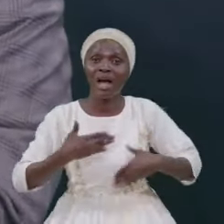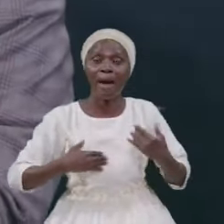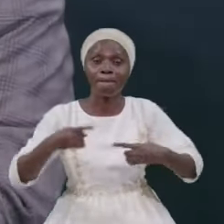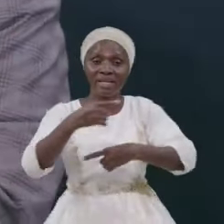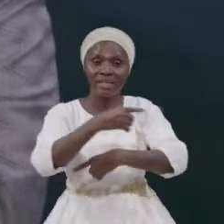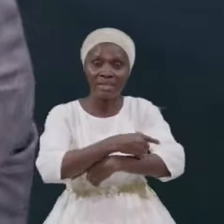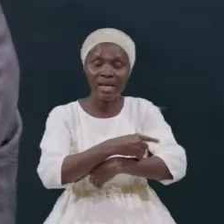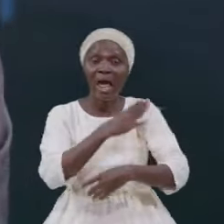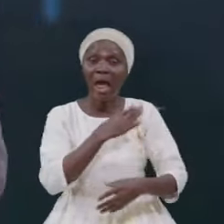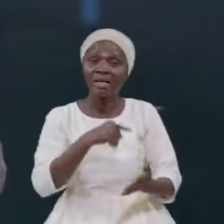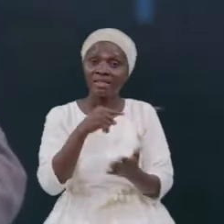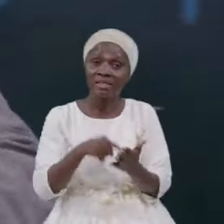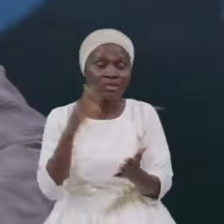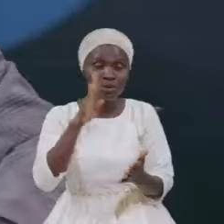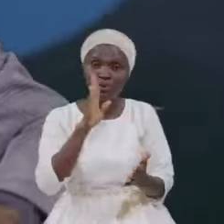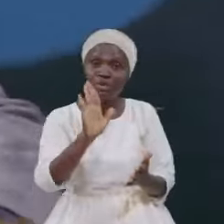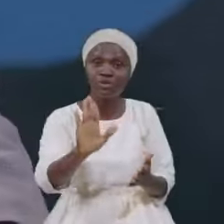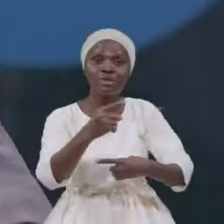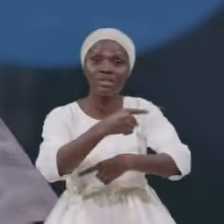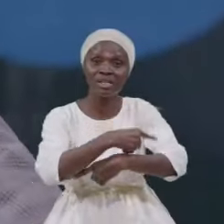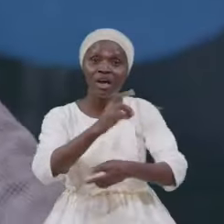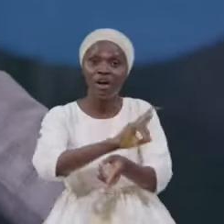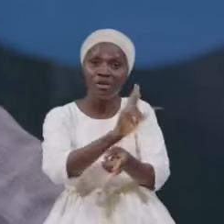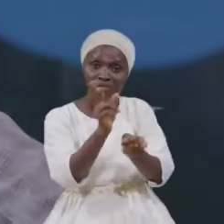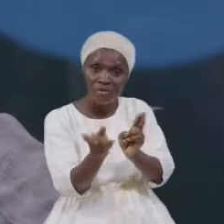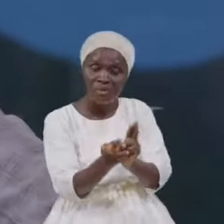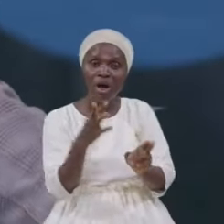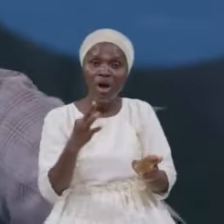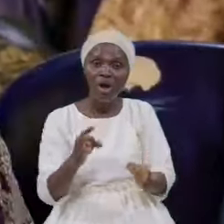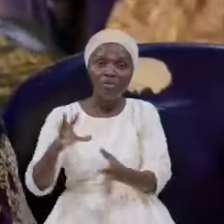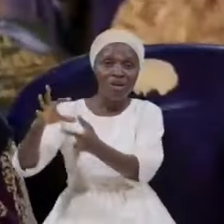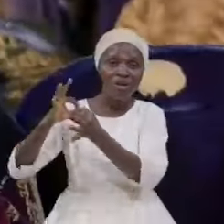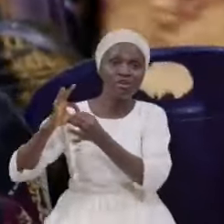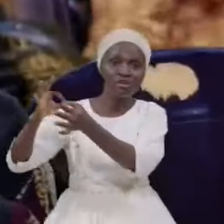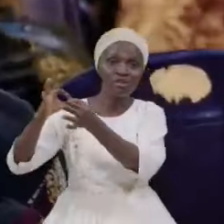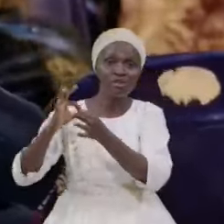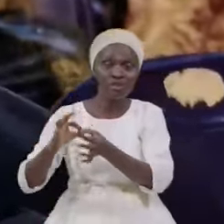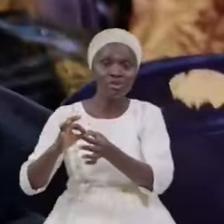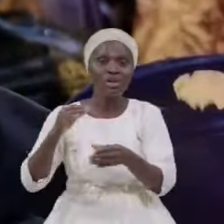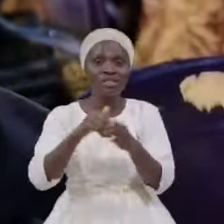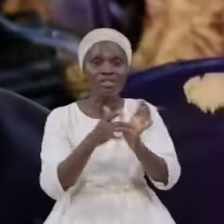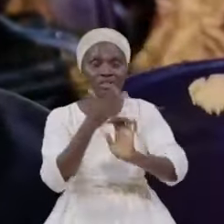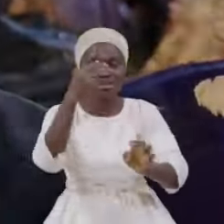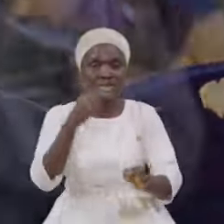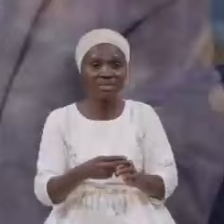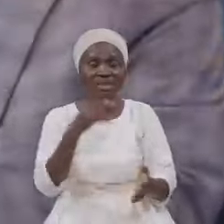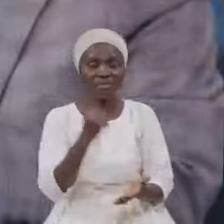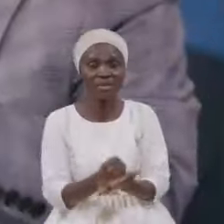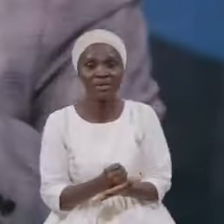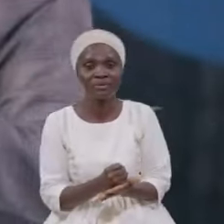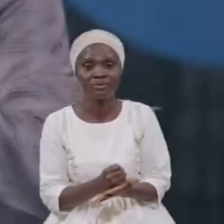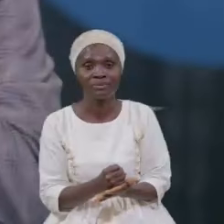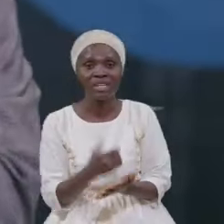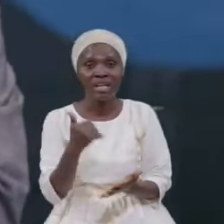of recovery, of reconciliation in Jesus' name. The glorious day of